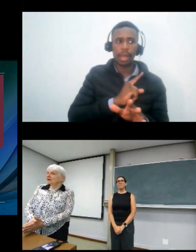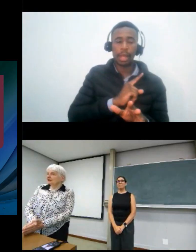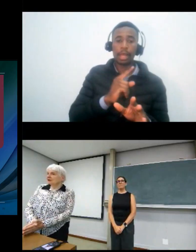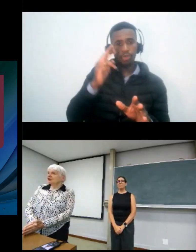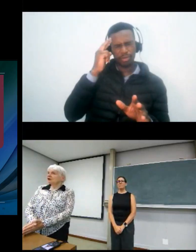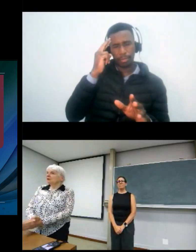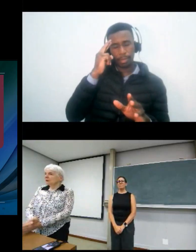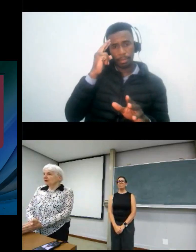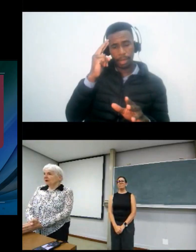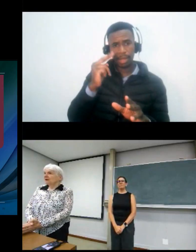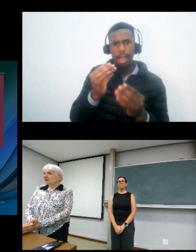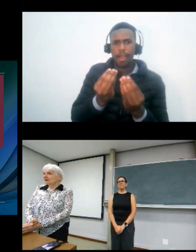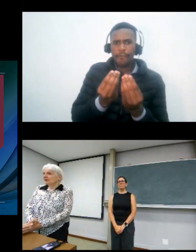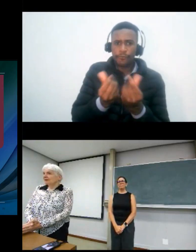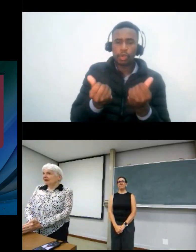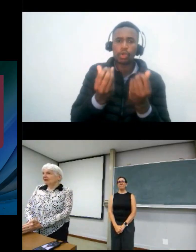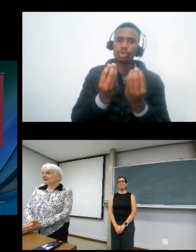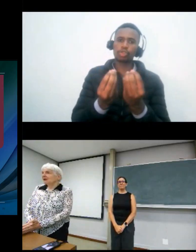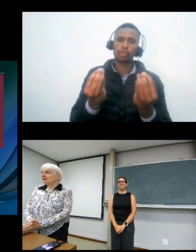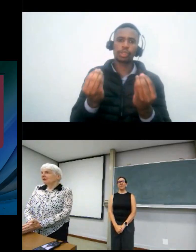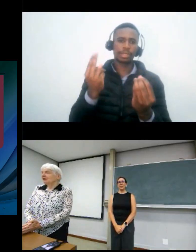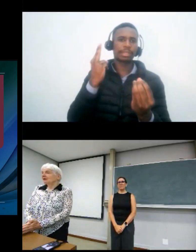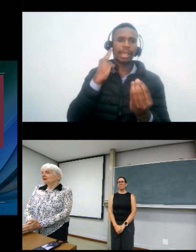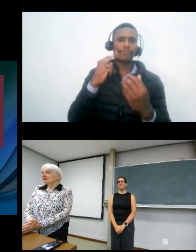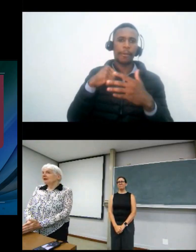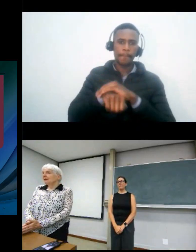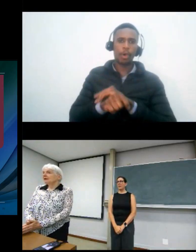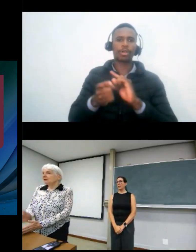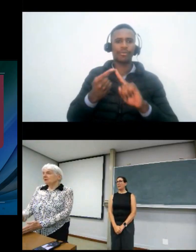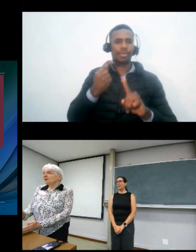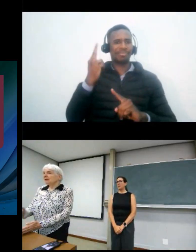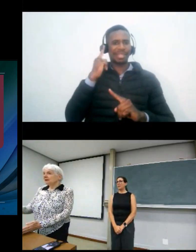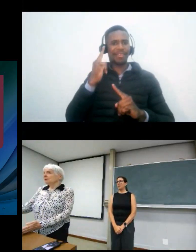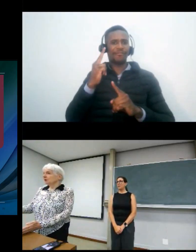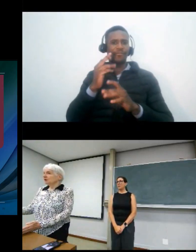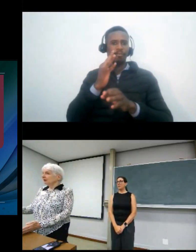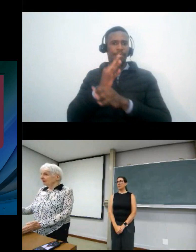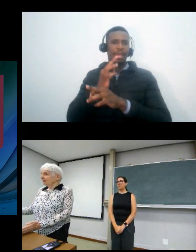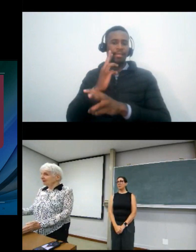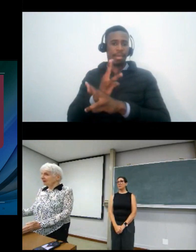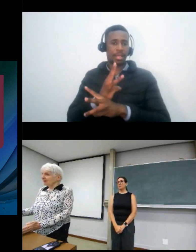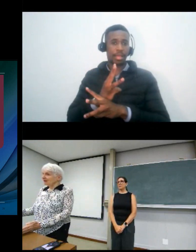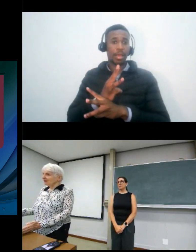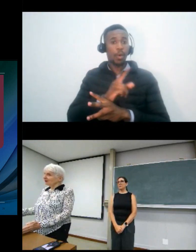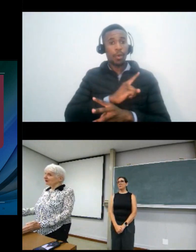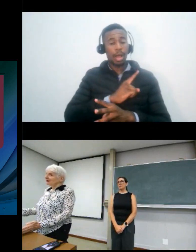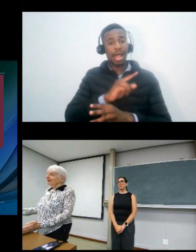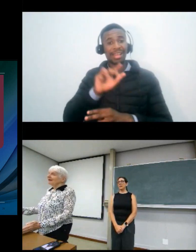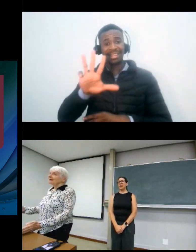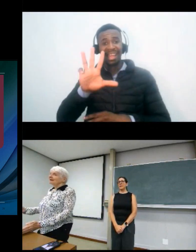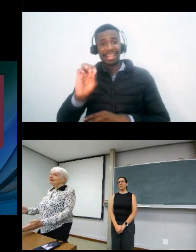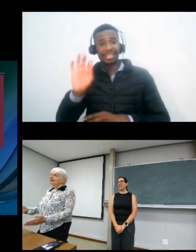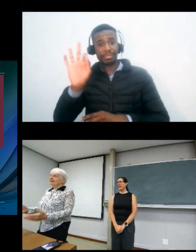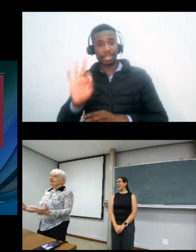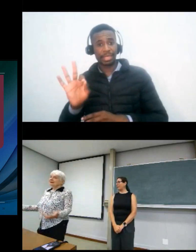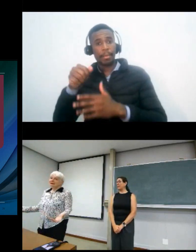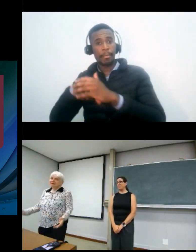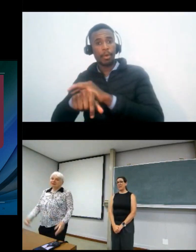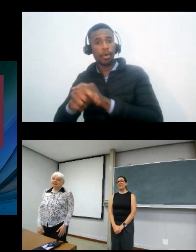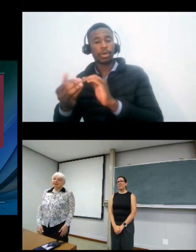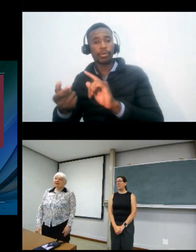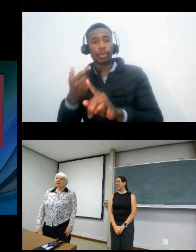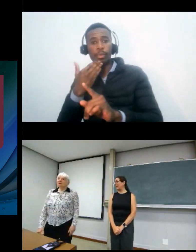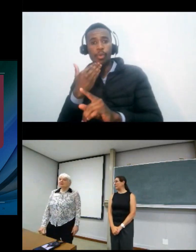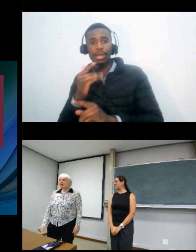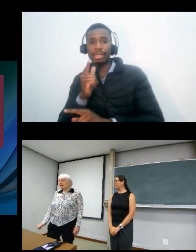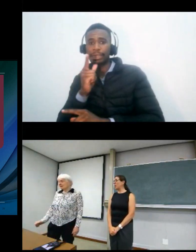few deaf children are born into deaf families. So, it's 90% are born into hearing families. So, and in Africa,